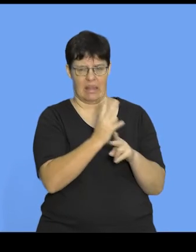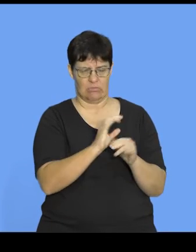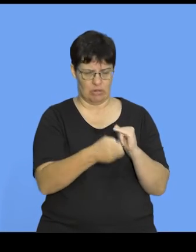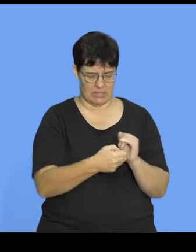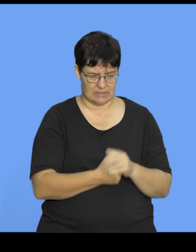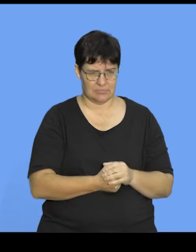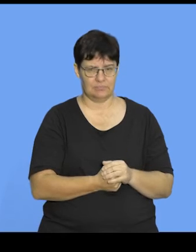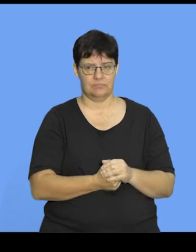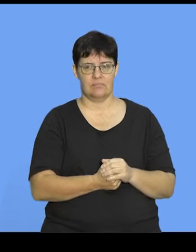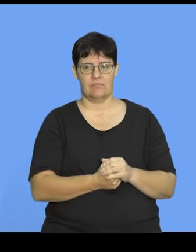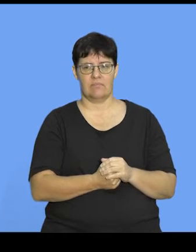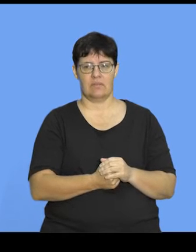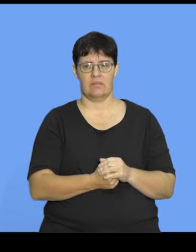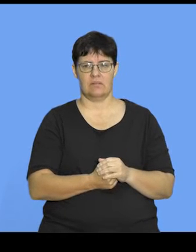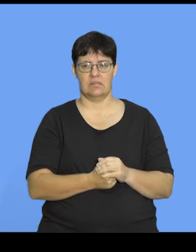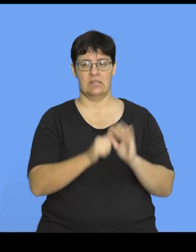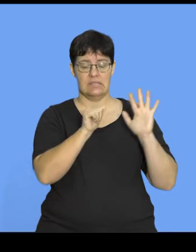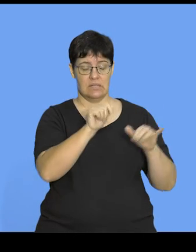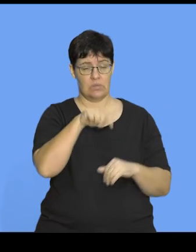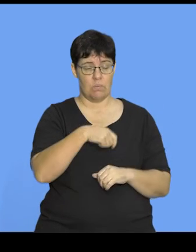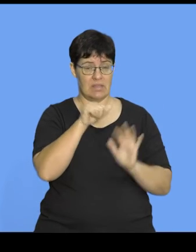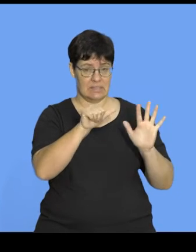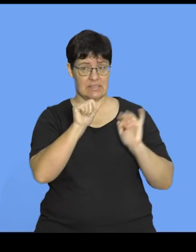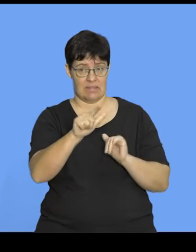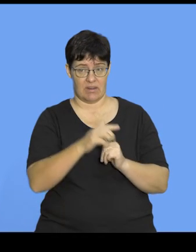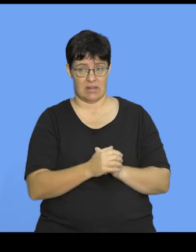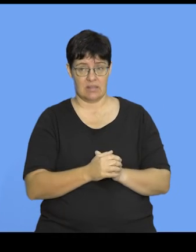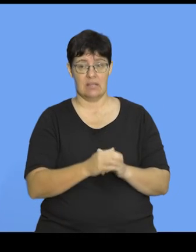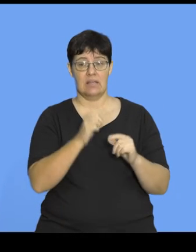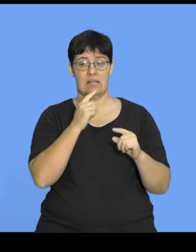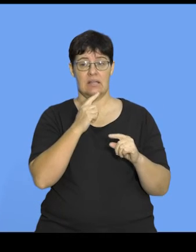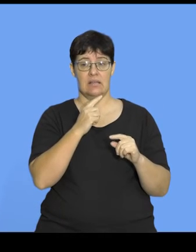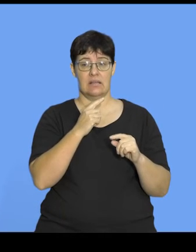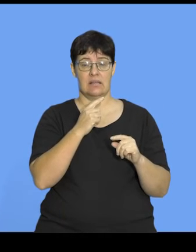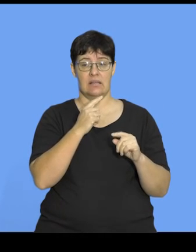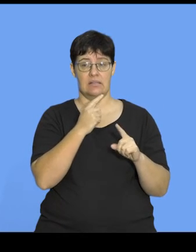happen. So let's do that again. Got to make sure it's right. Times by